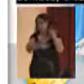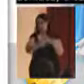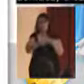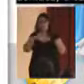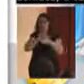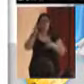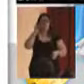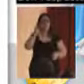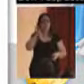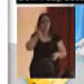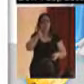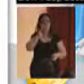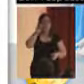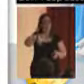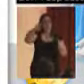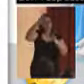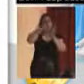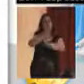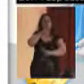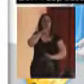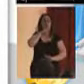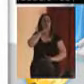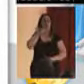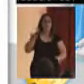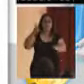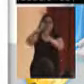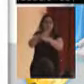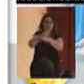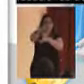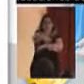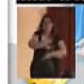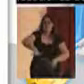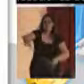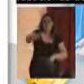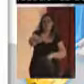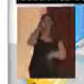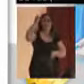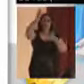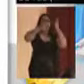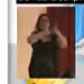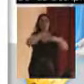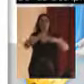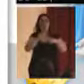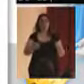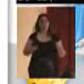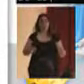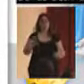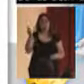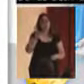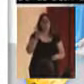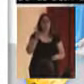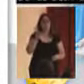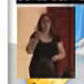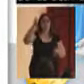images, etc. Regarding sounds, we say here that the speech regarding